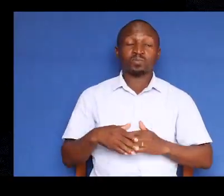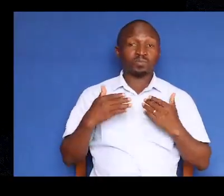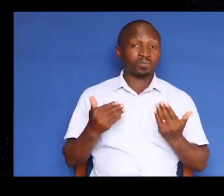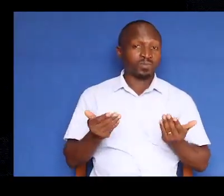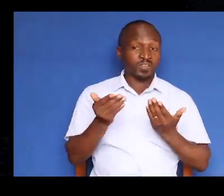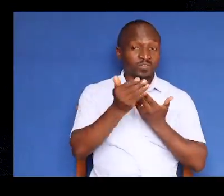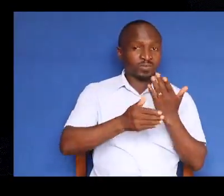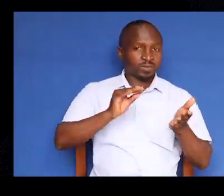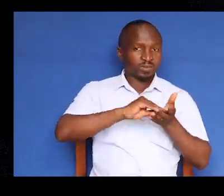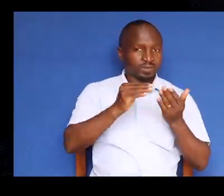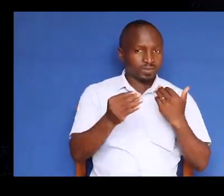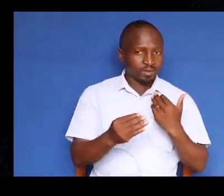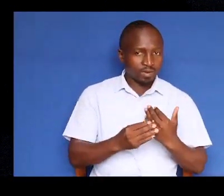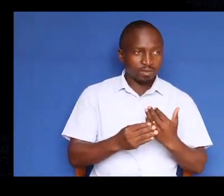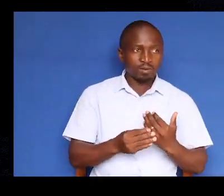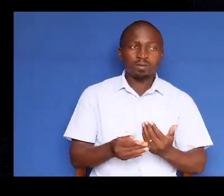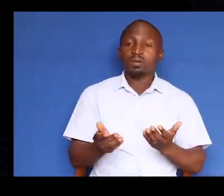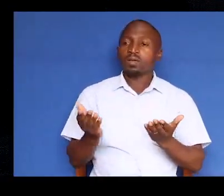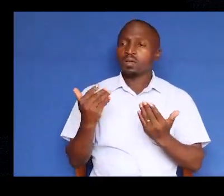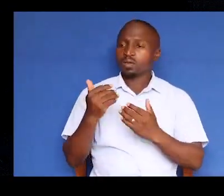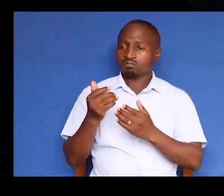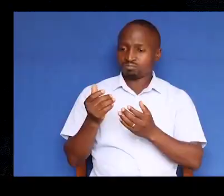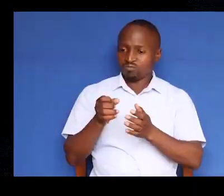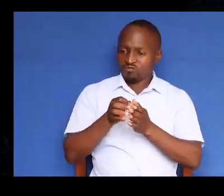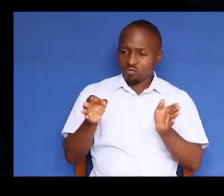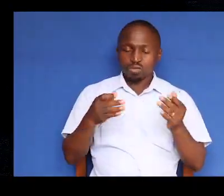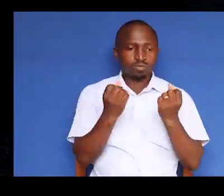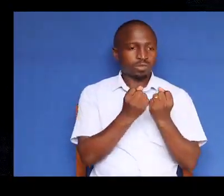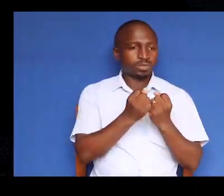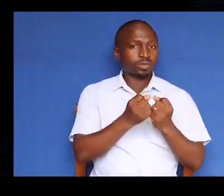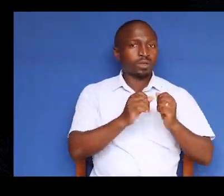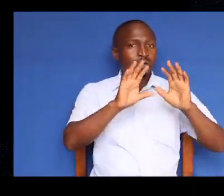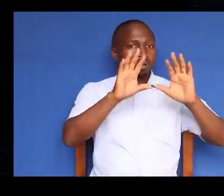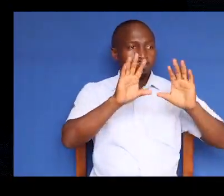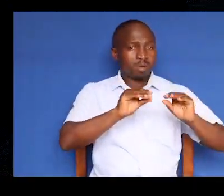So which country has comparative advantage in production of cotton?